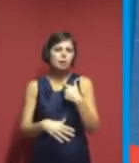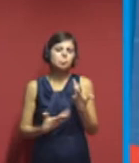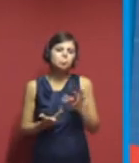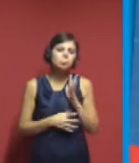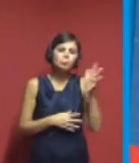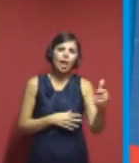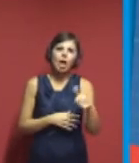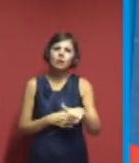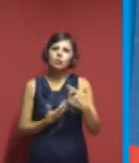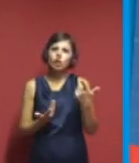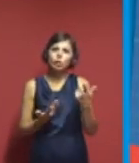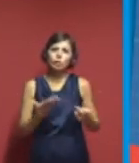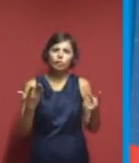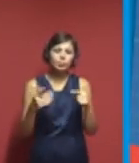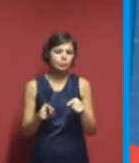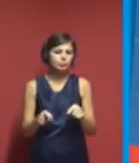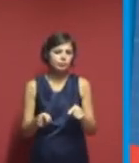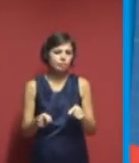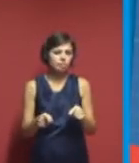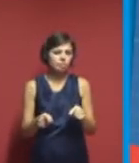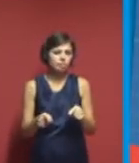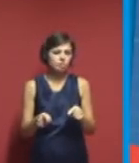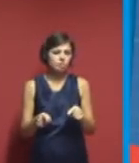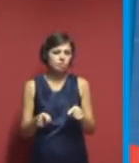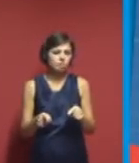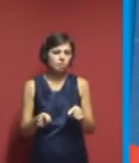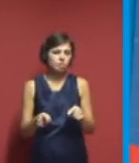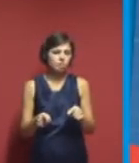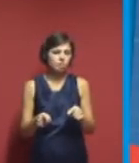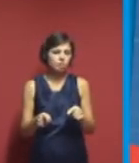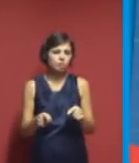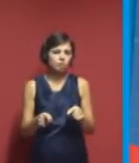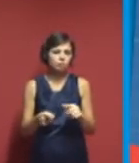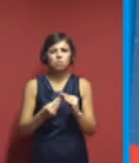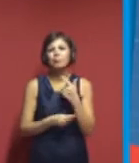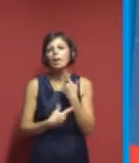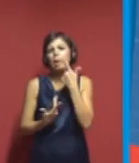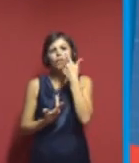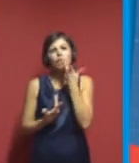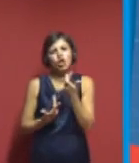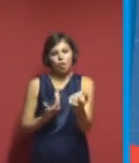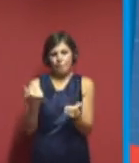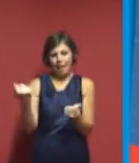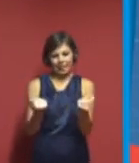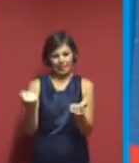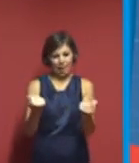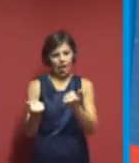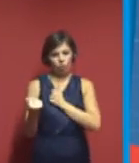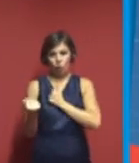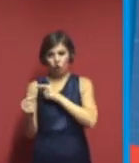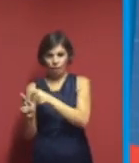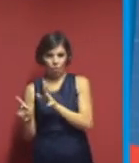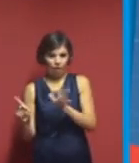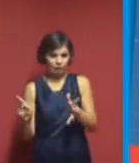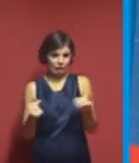All autonomous cars collaboratively will try to create a common database and communicate each other using a database and